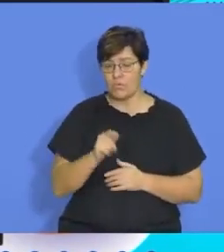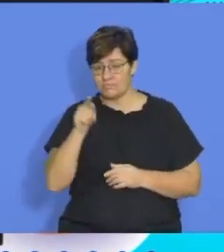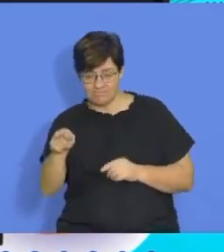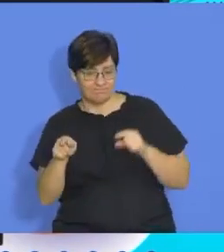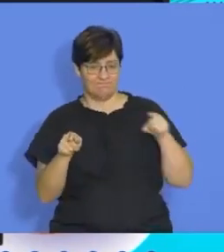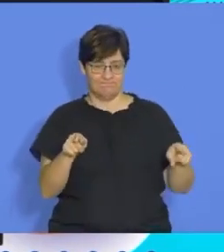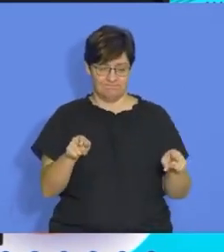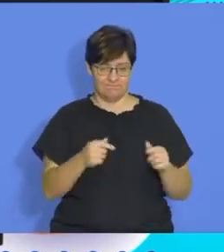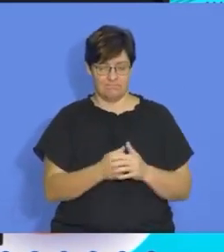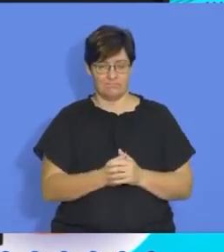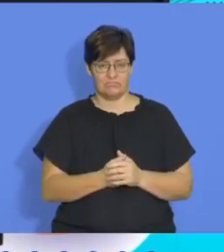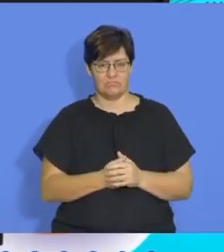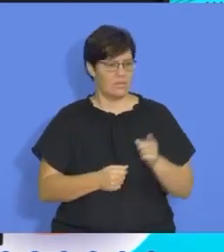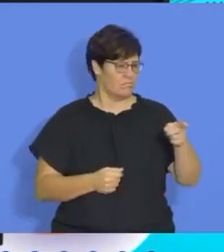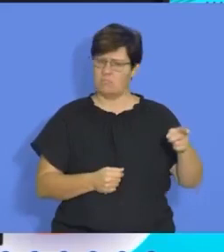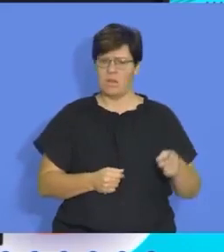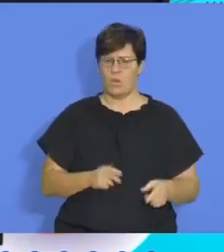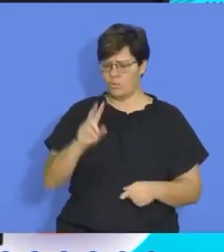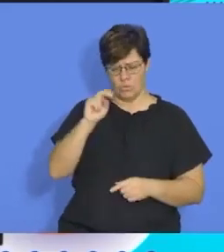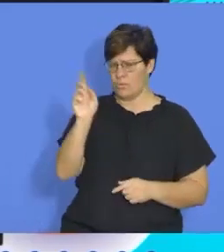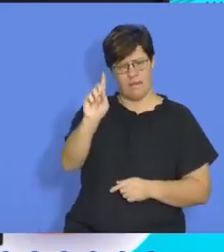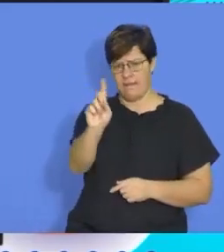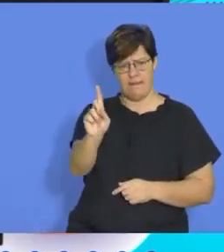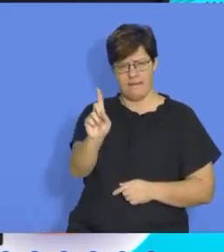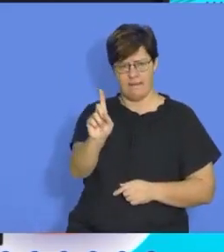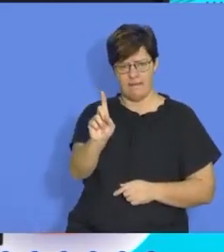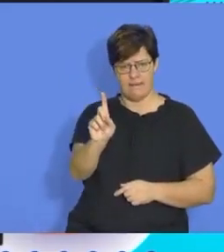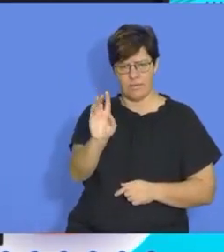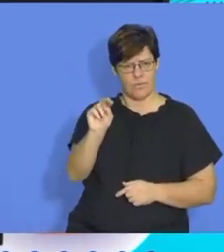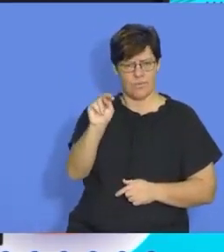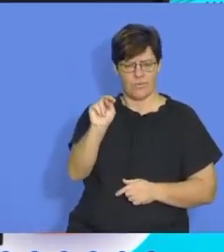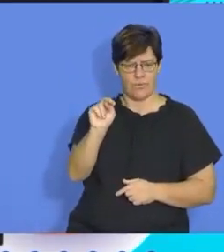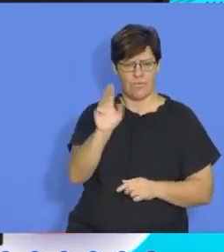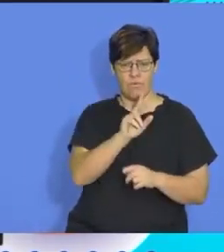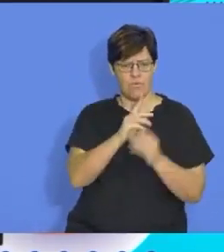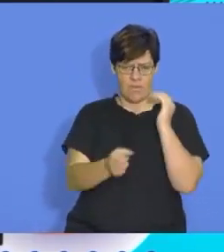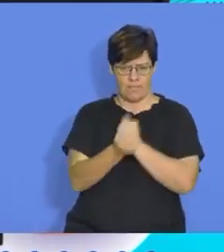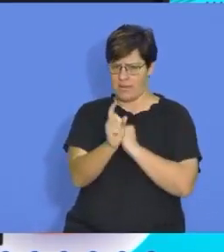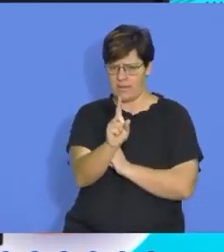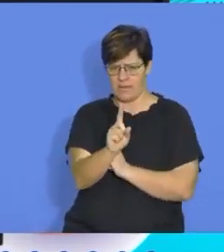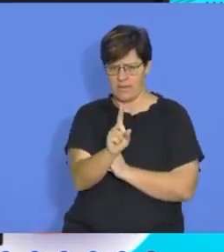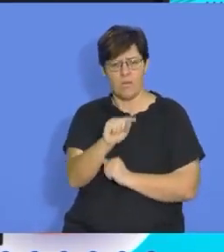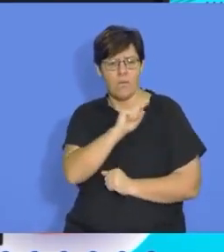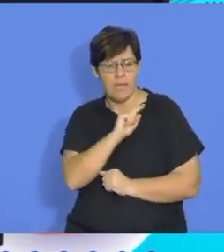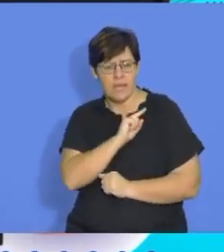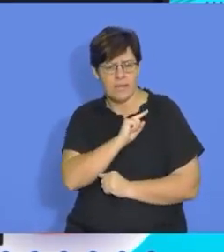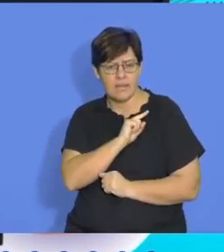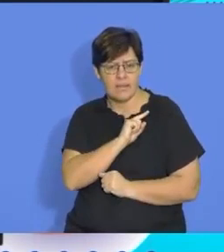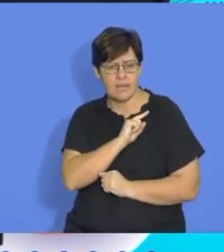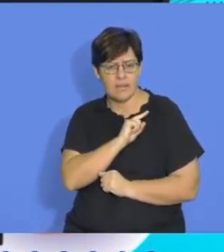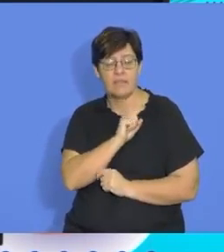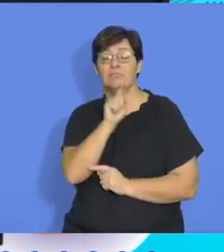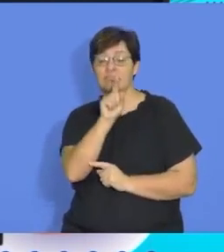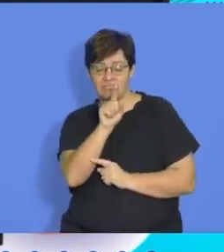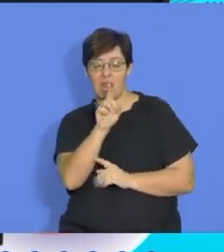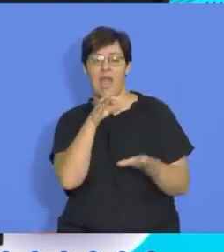Craig, herself and Craig. Craig, on the other hand, says, hang on, no, that's not happening. We need